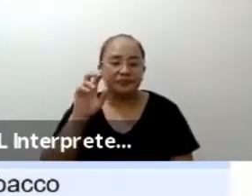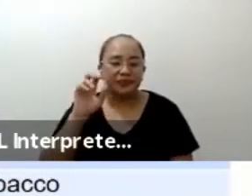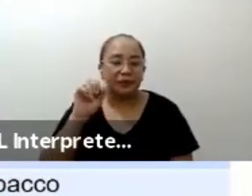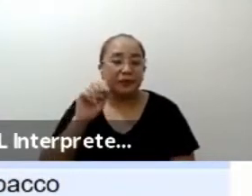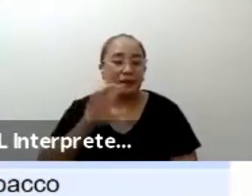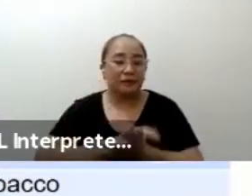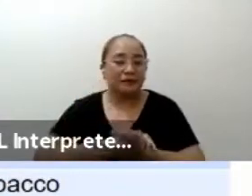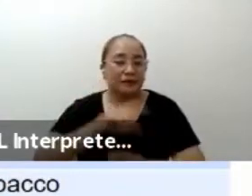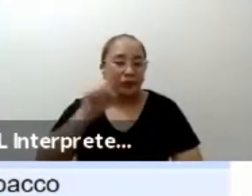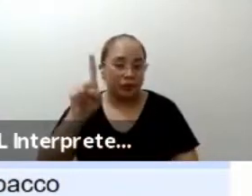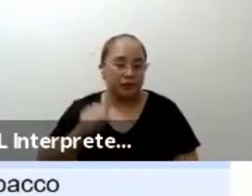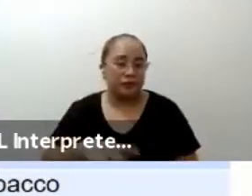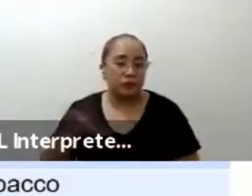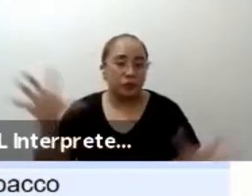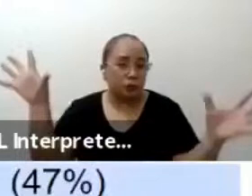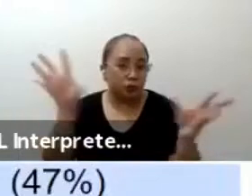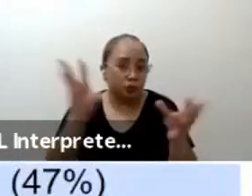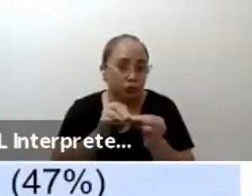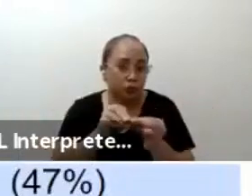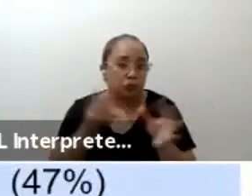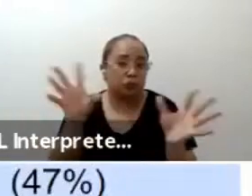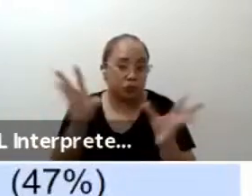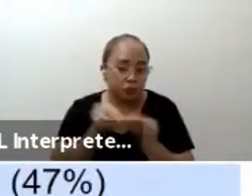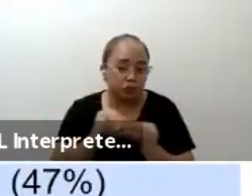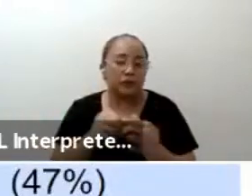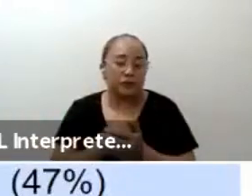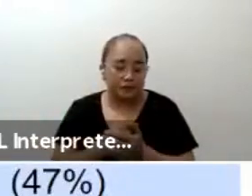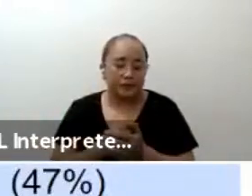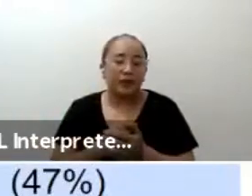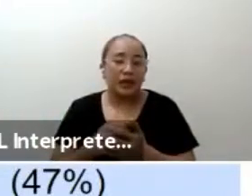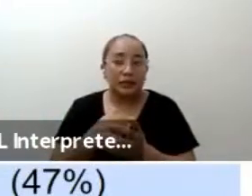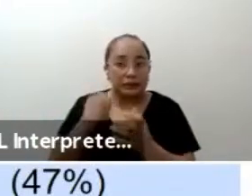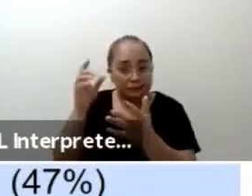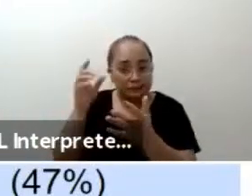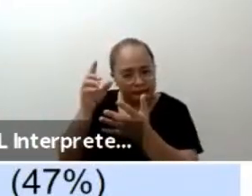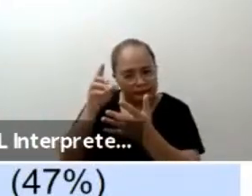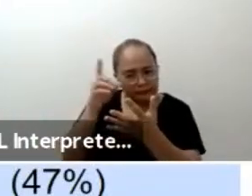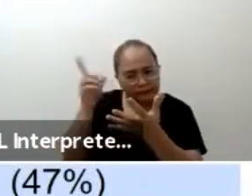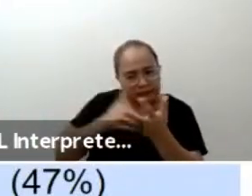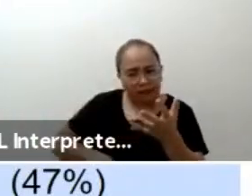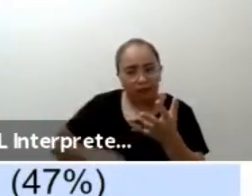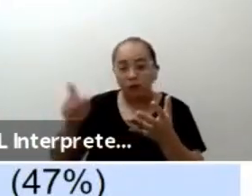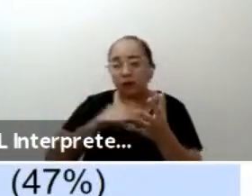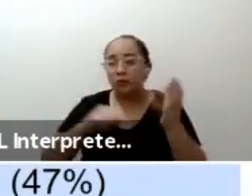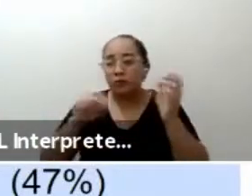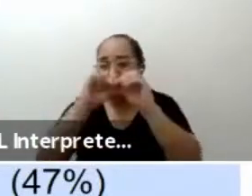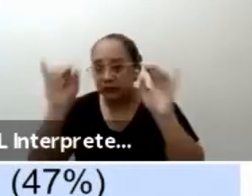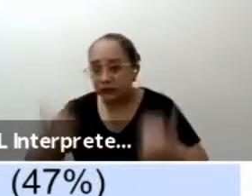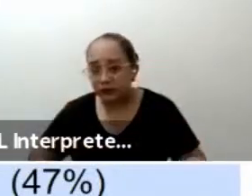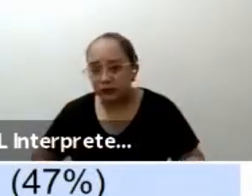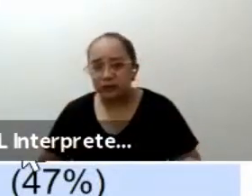If you were to summarize all of that sa design ng ating sistema, tignan ninyo.